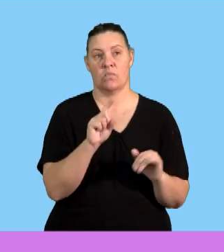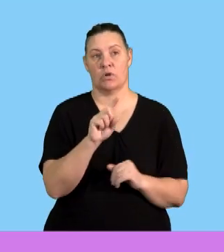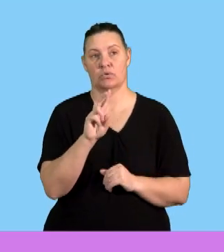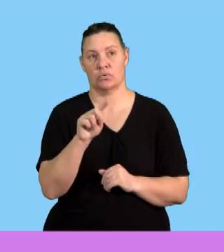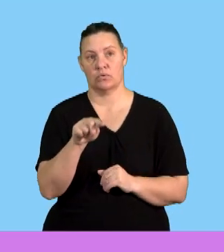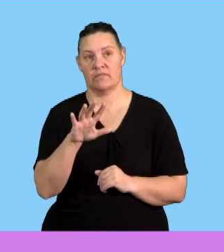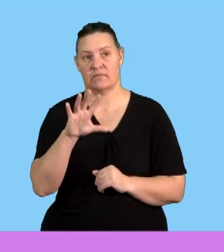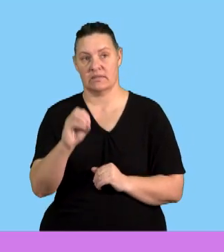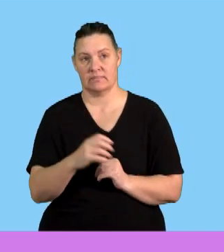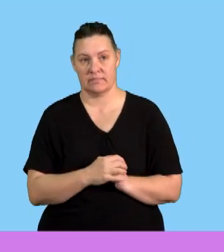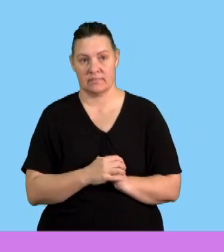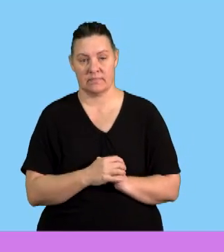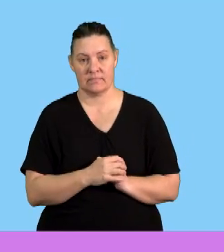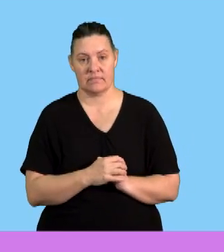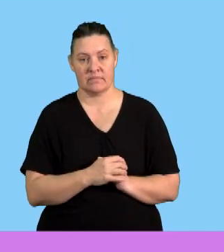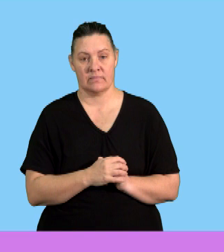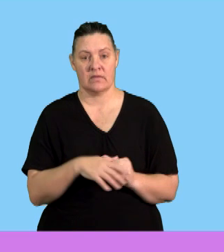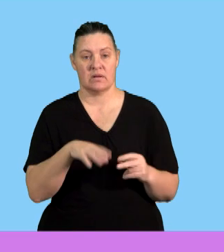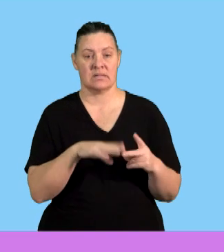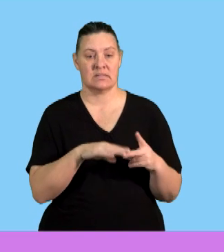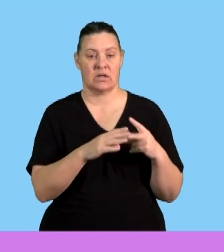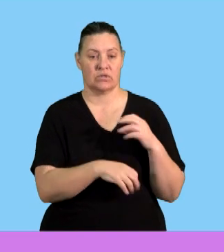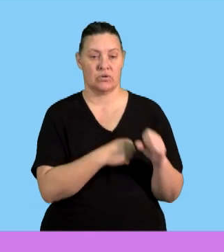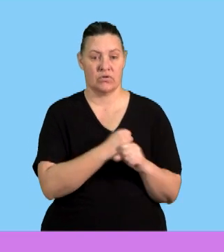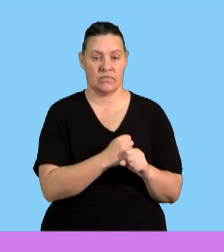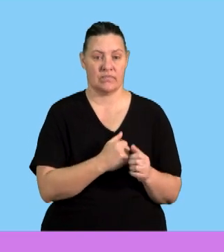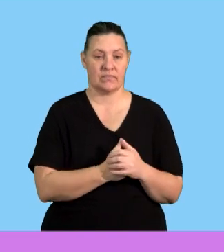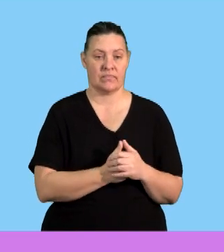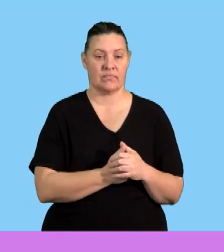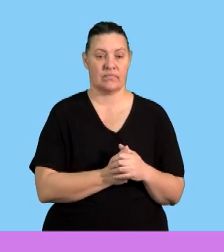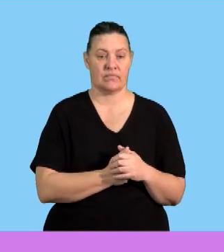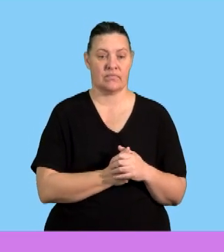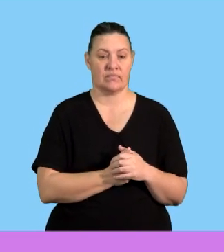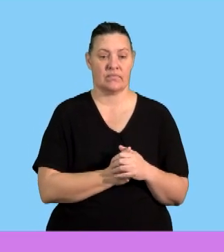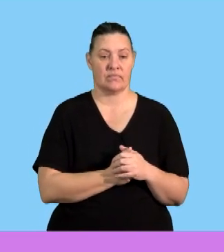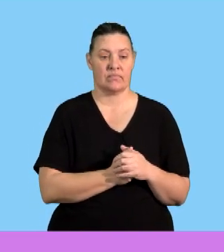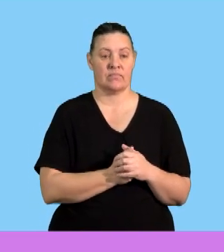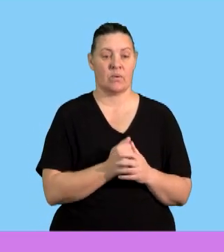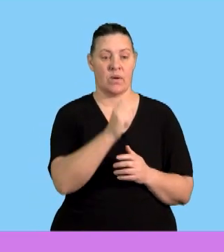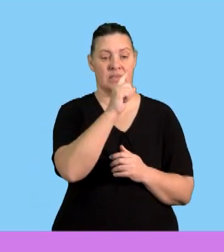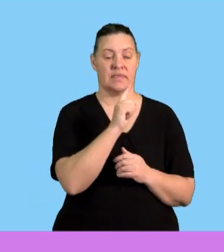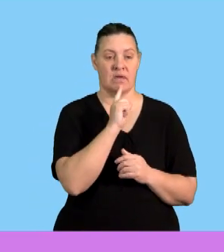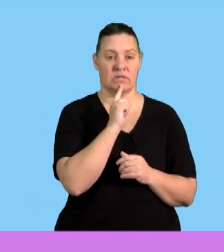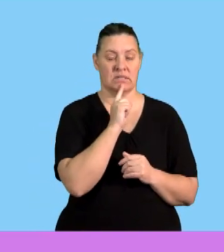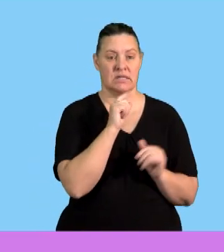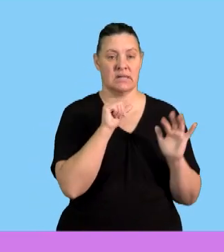1,612.50 Rand. So our second year is going to be